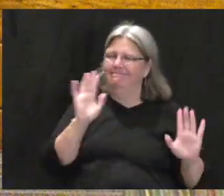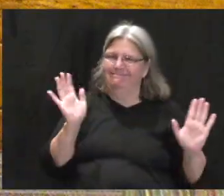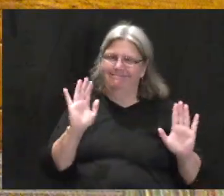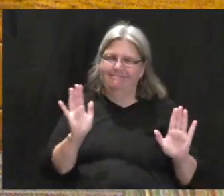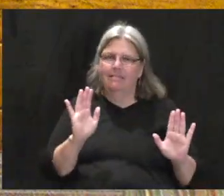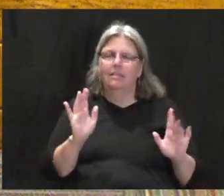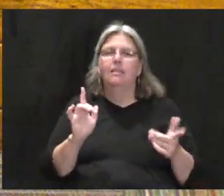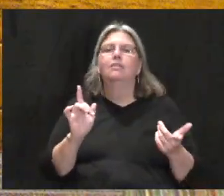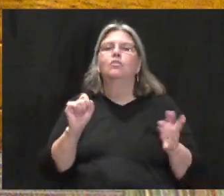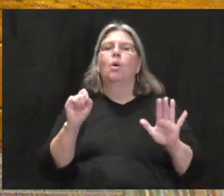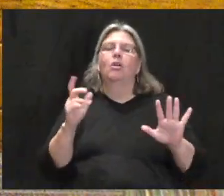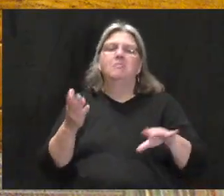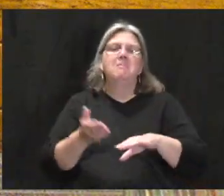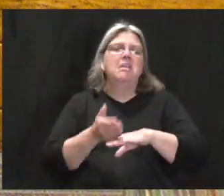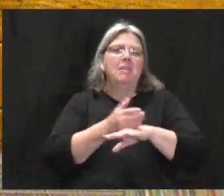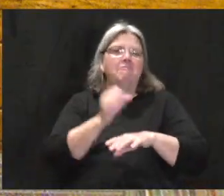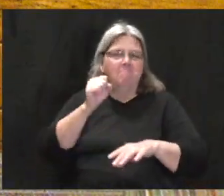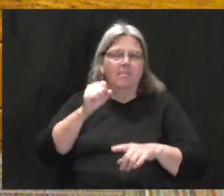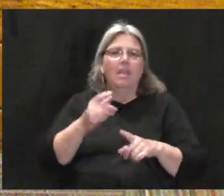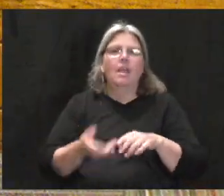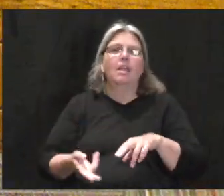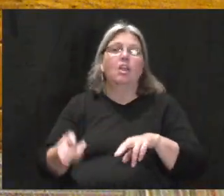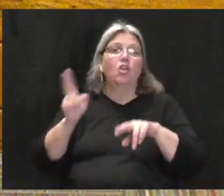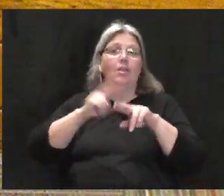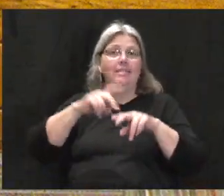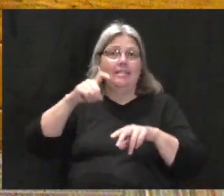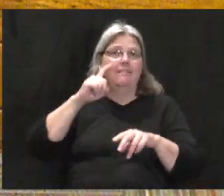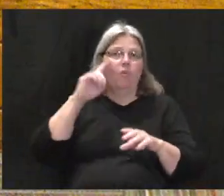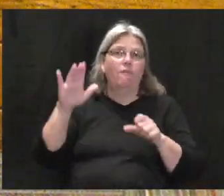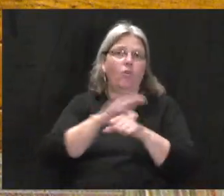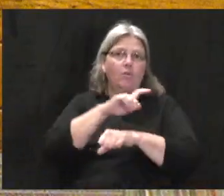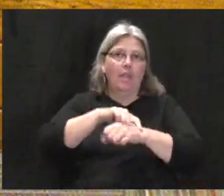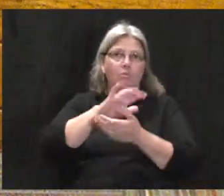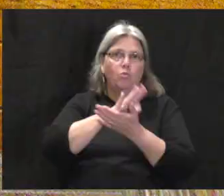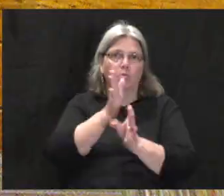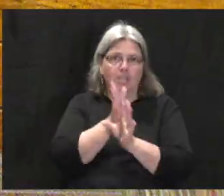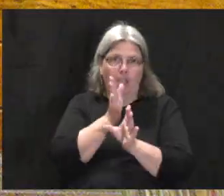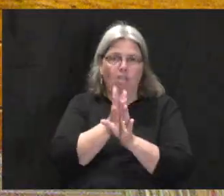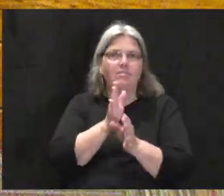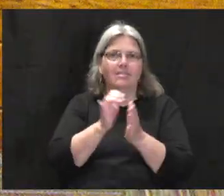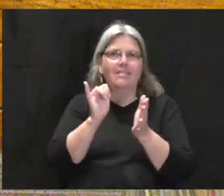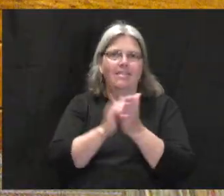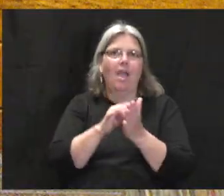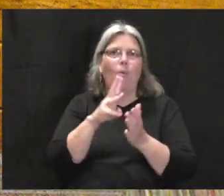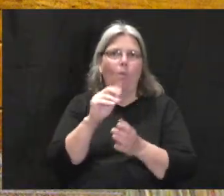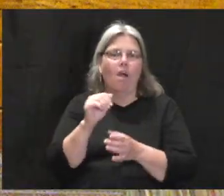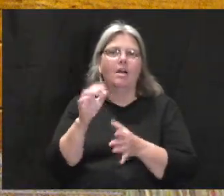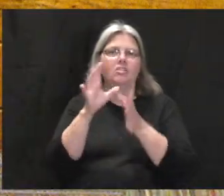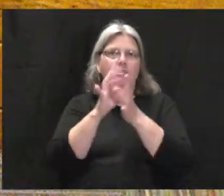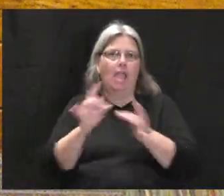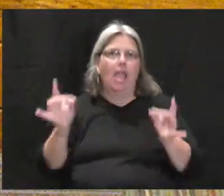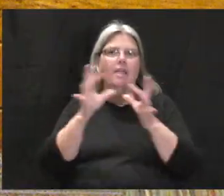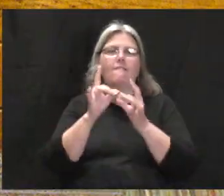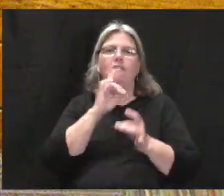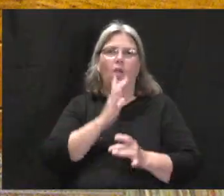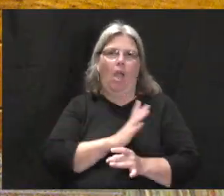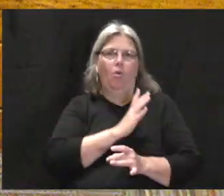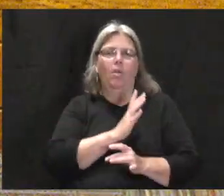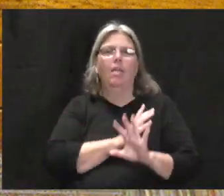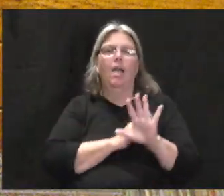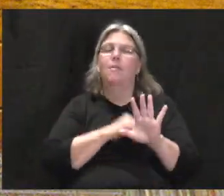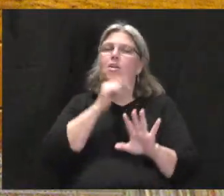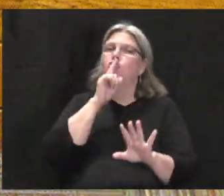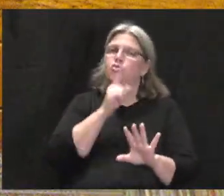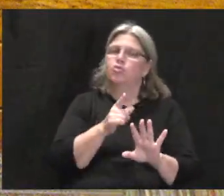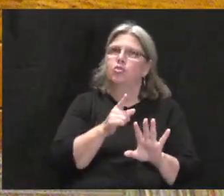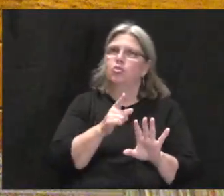sure, but I believe there were 5 suicides at Farragut last year. I personally am connected to 3 kids that have attempted suicide this